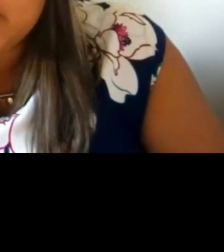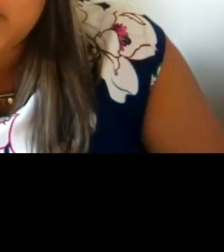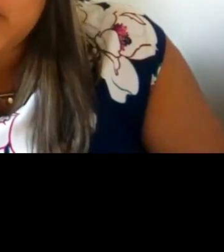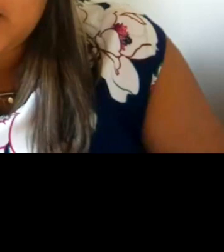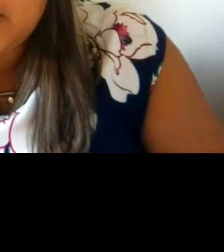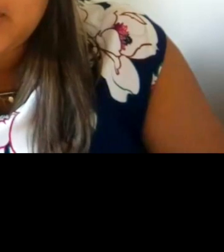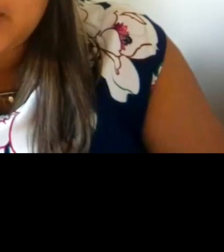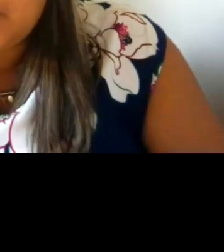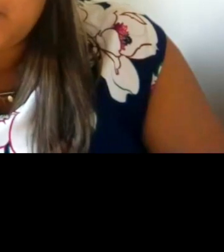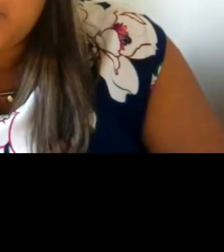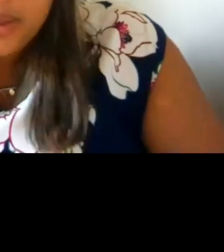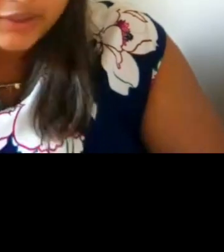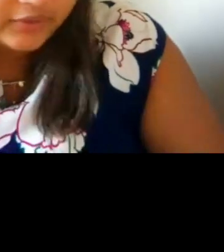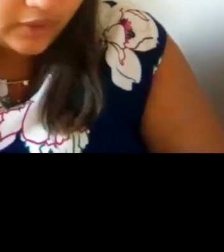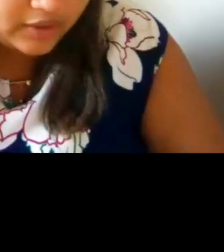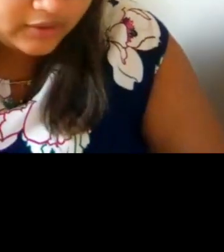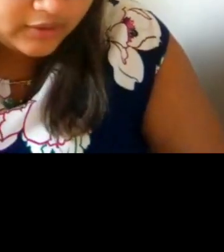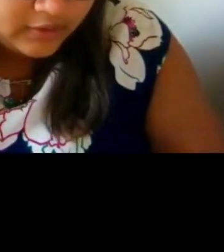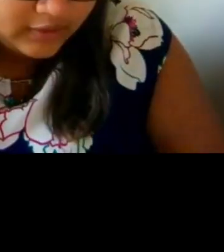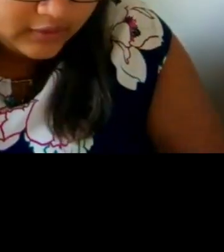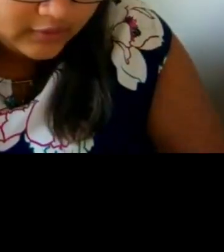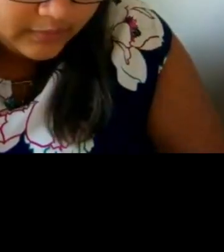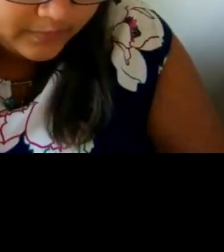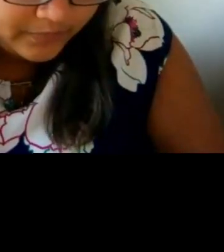lot. And that's great.